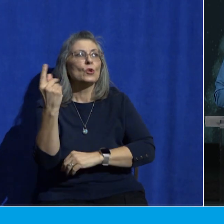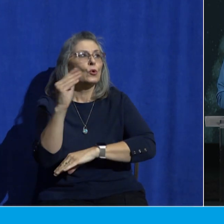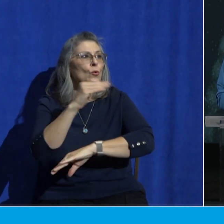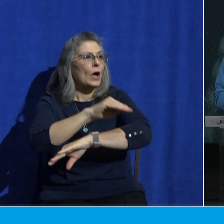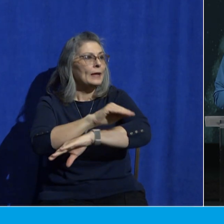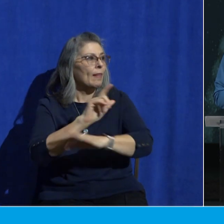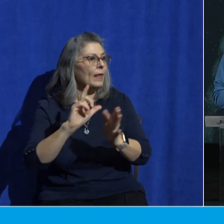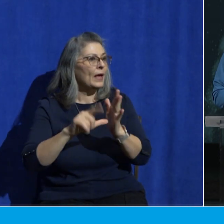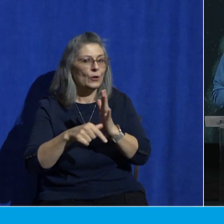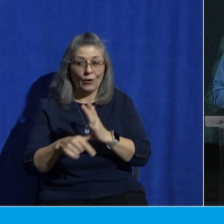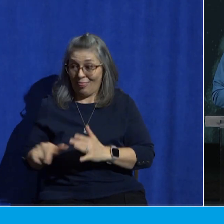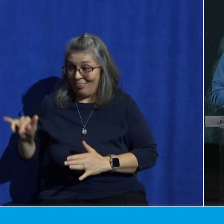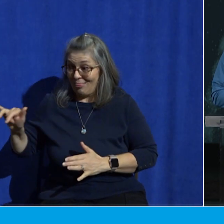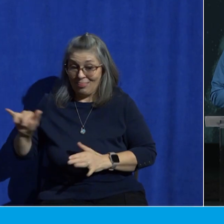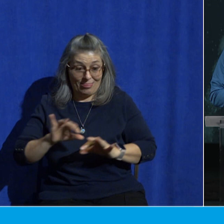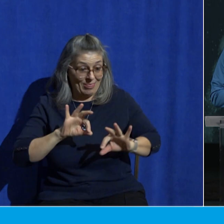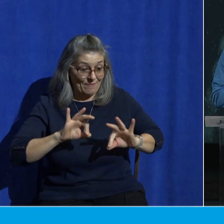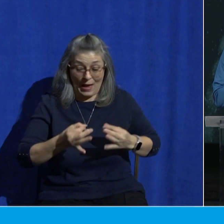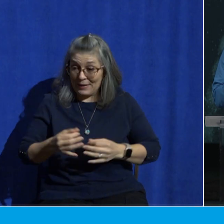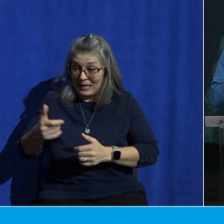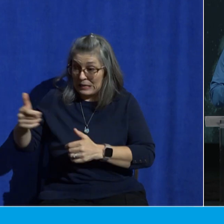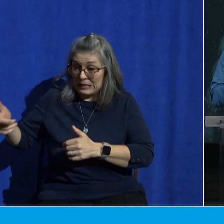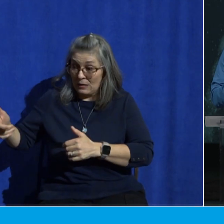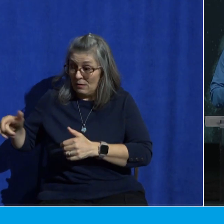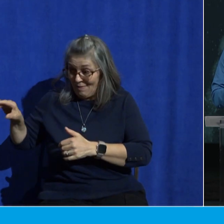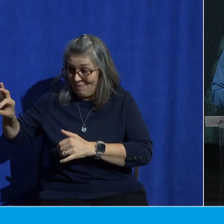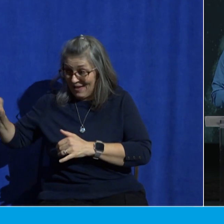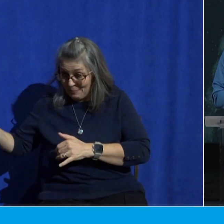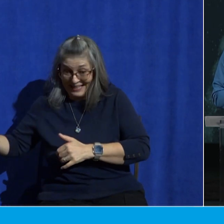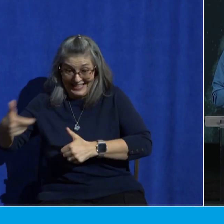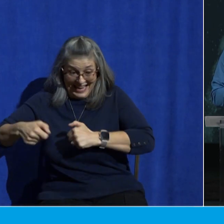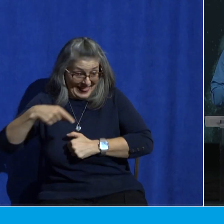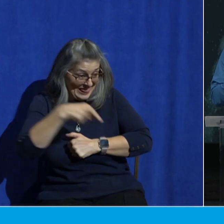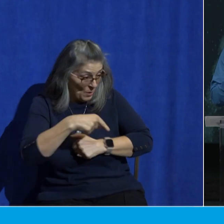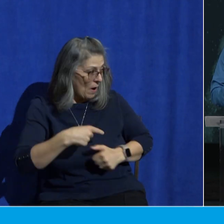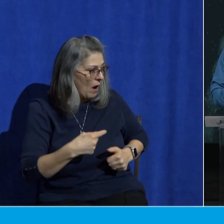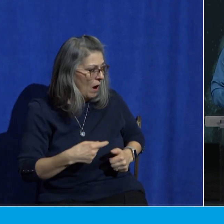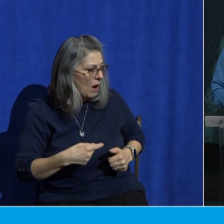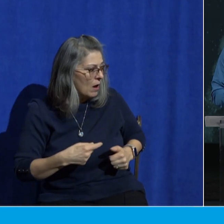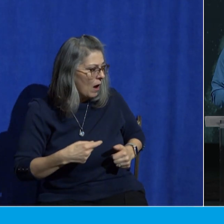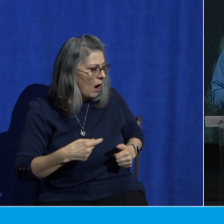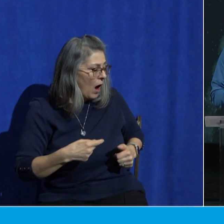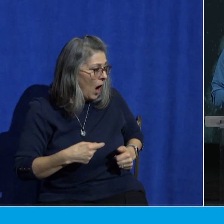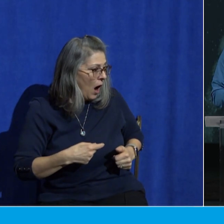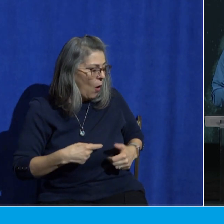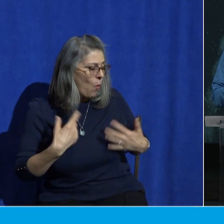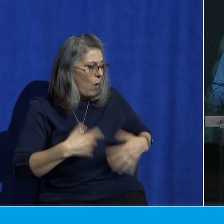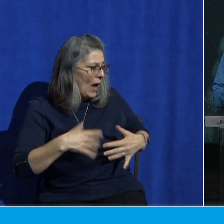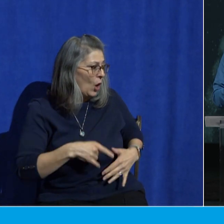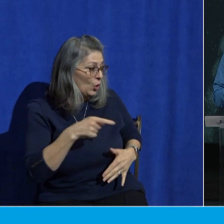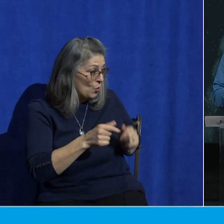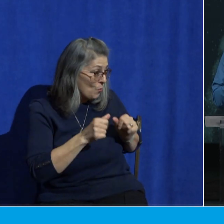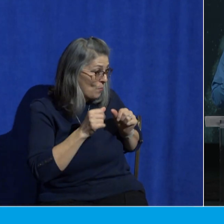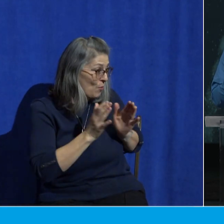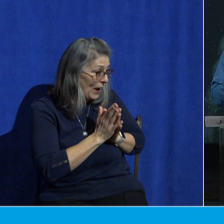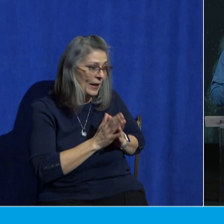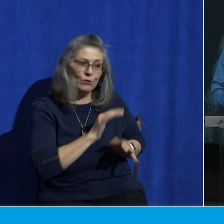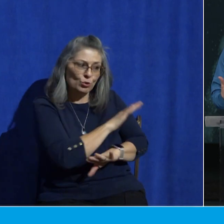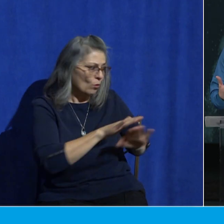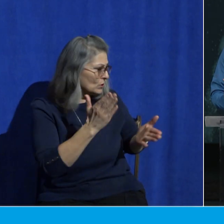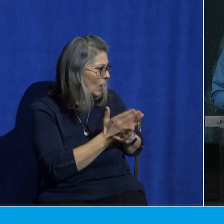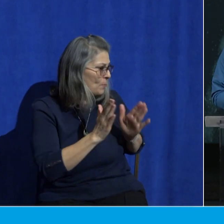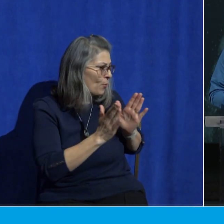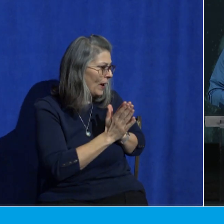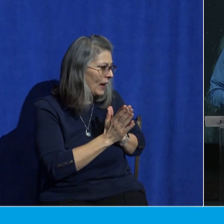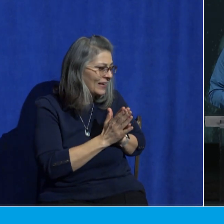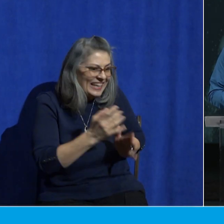they got a text from the De Los Santos saying, "I don't know what you guys were praying, but don't stop, because Isaiah said his